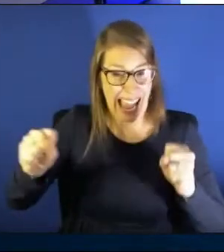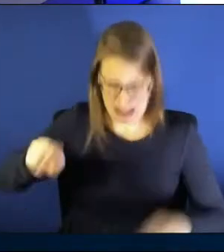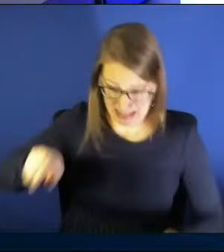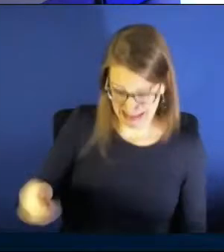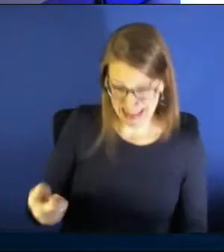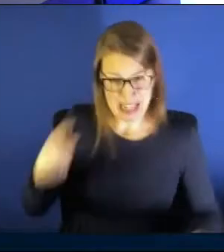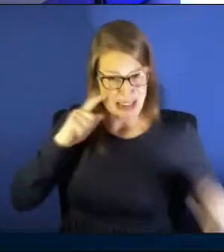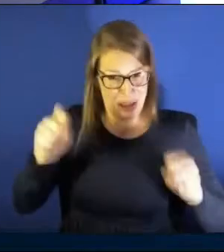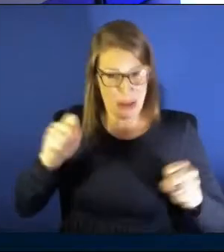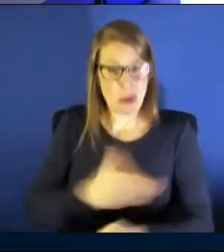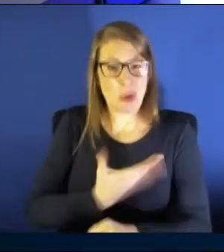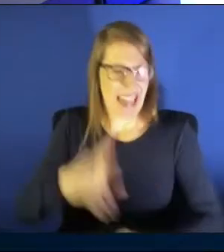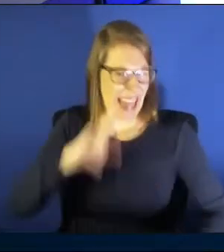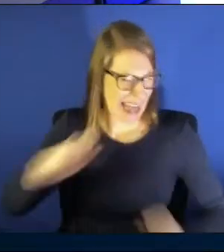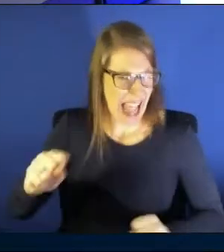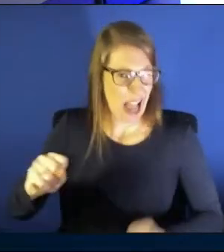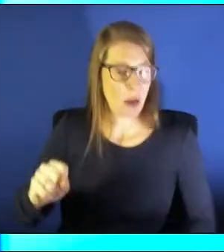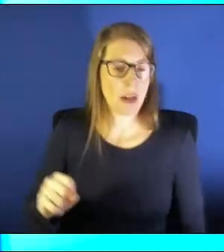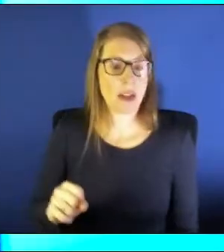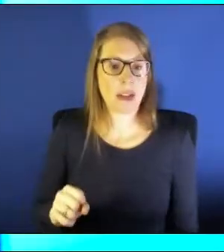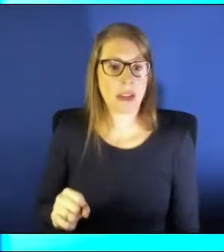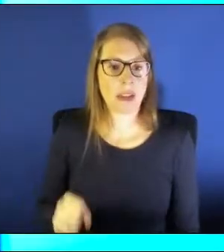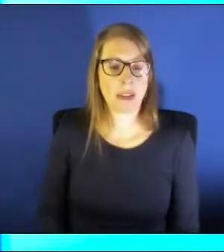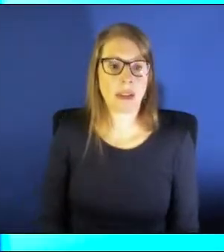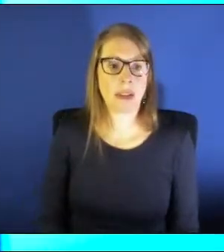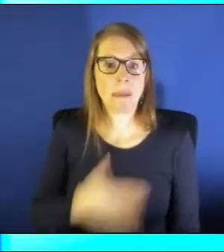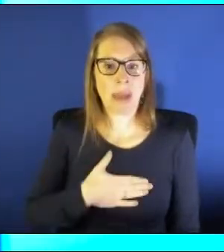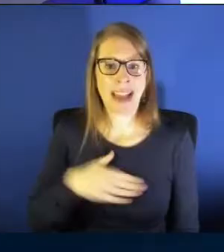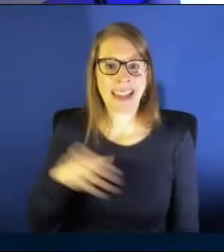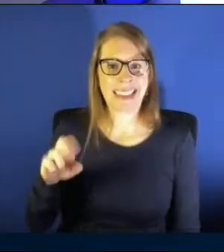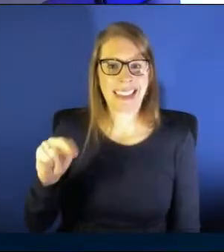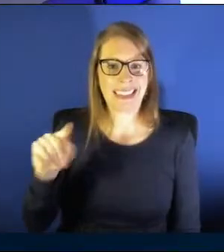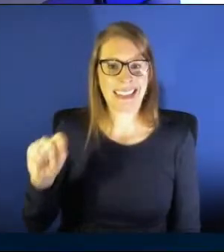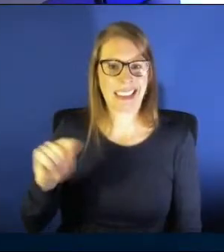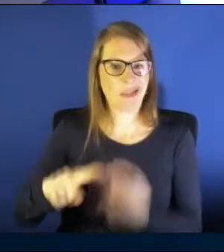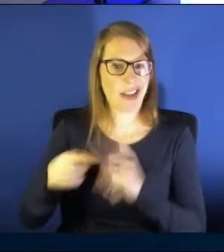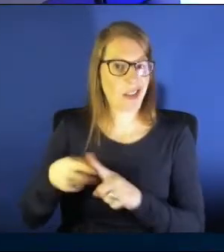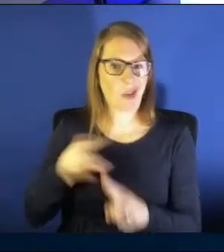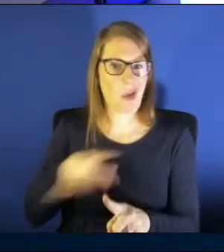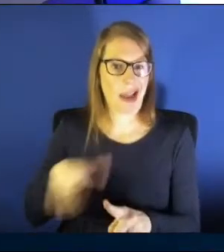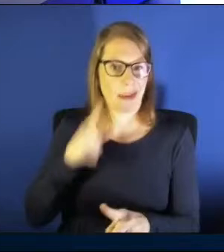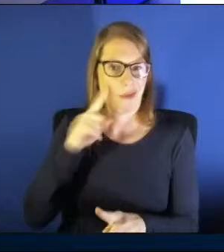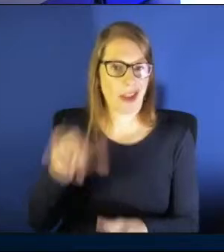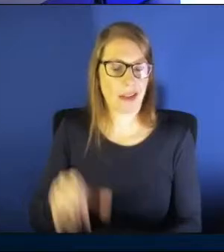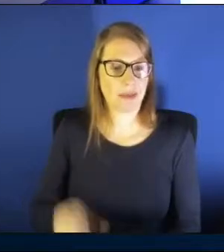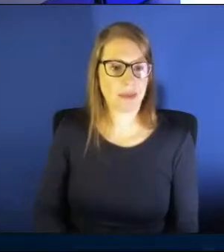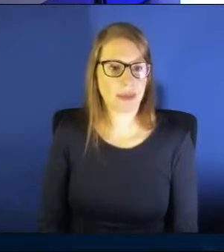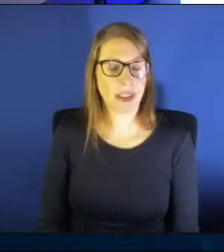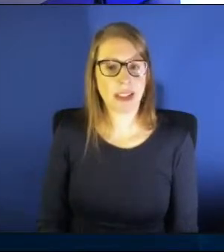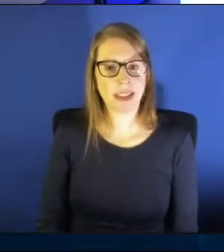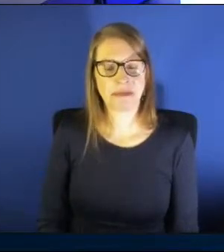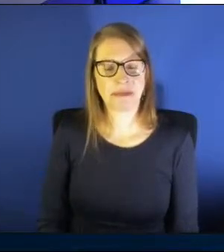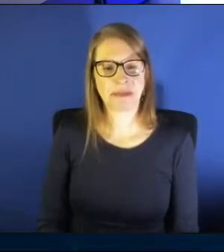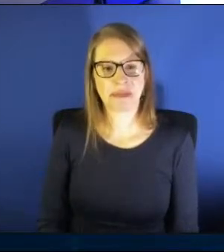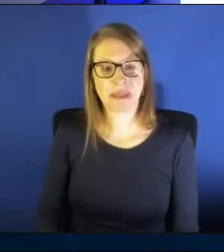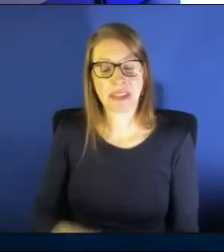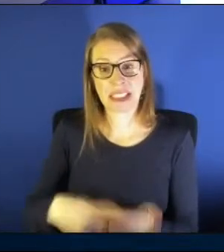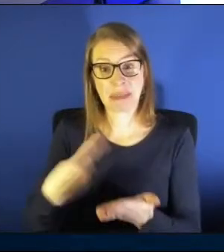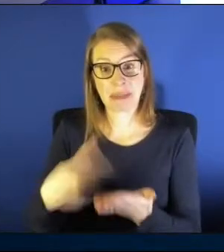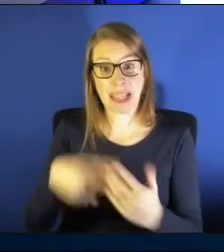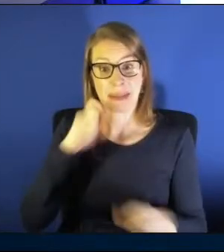loud. My ENT friends don't like me for that. I bet. The louder the better sometimes. Dr. Hawkinson, have to bring you into